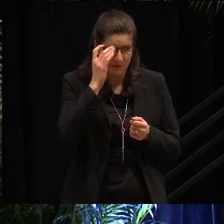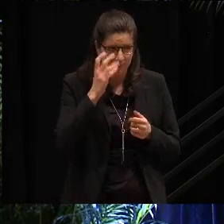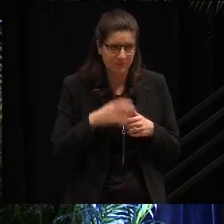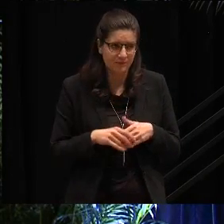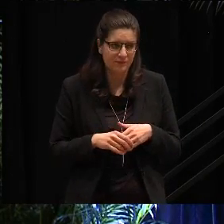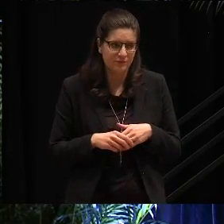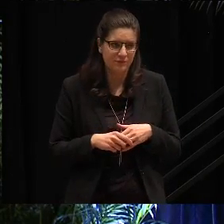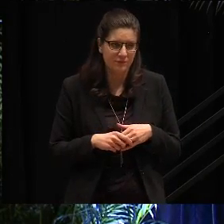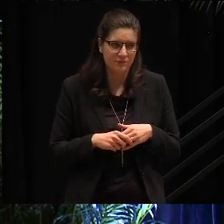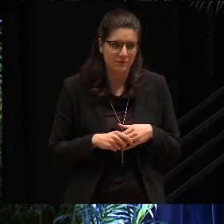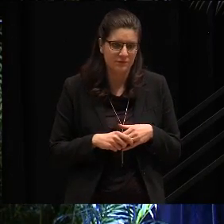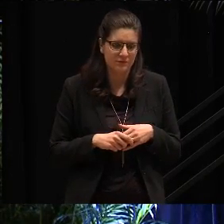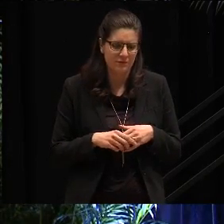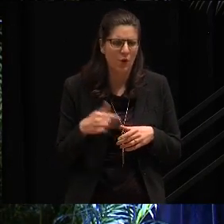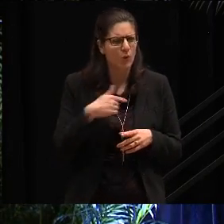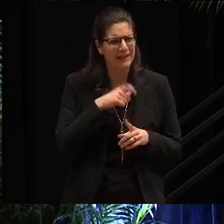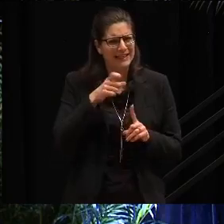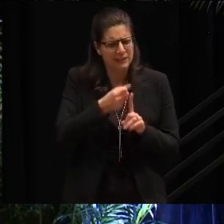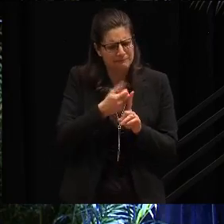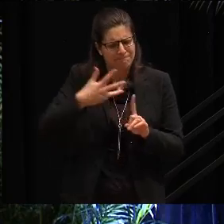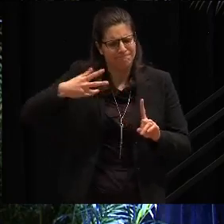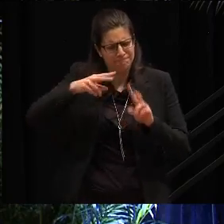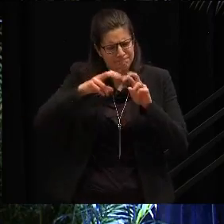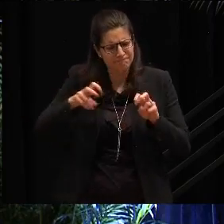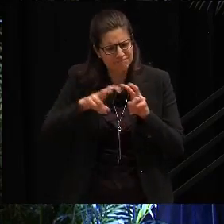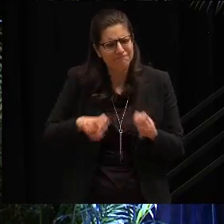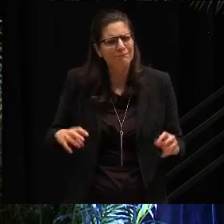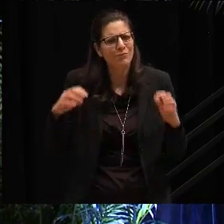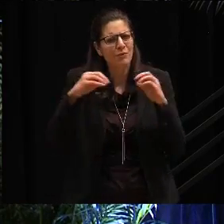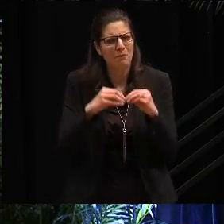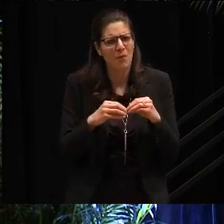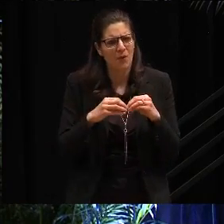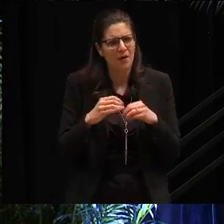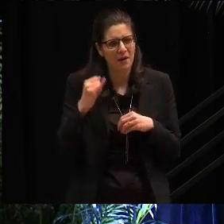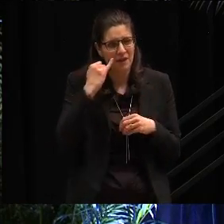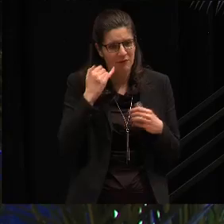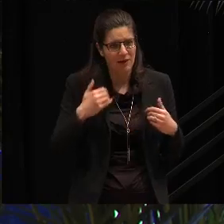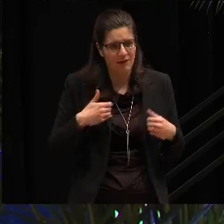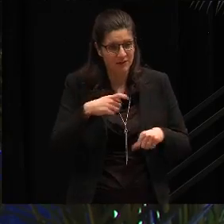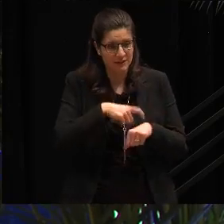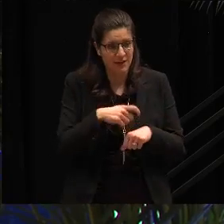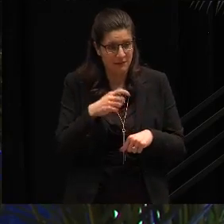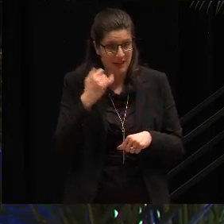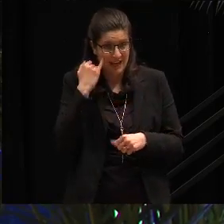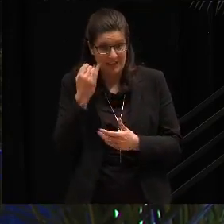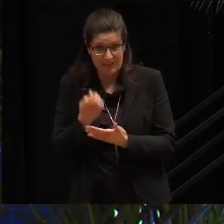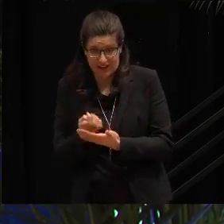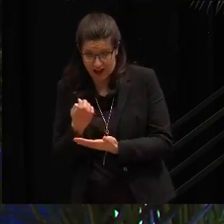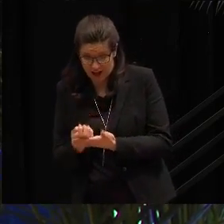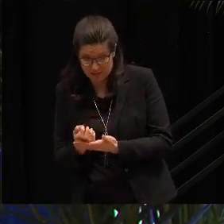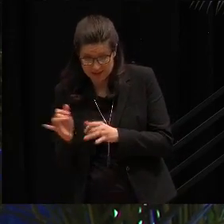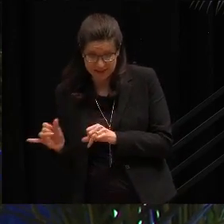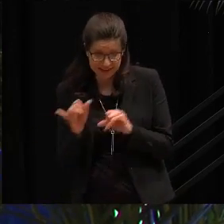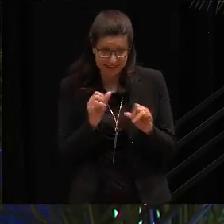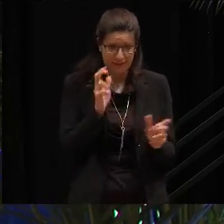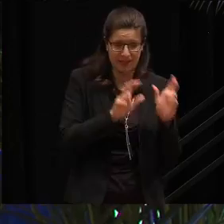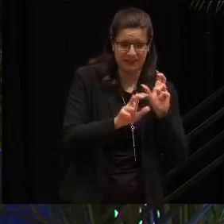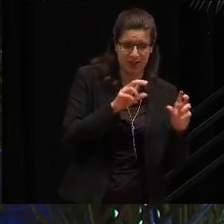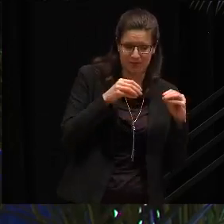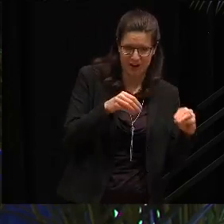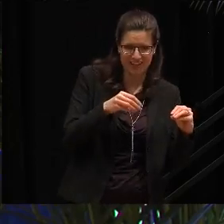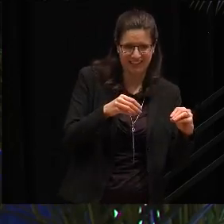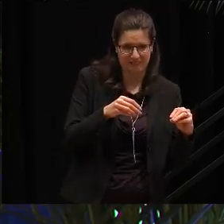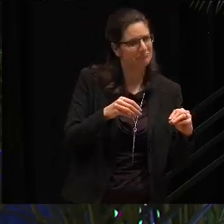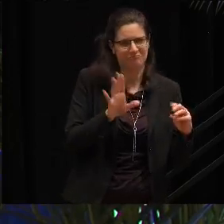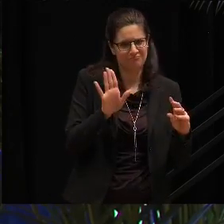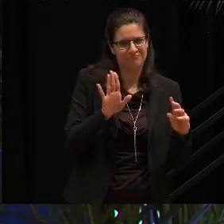There's some unpacking that I think Joe would want to do if he had more time about whether the economy is the same thing as the stock market. Mm-hmm. They're not,